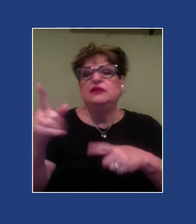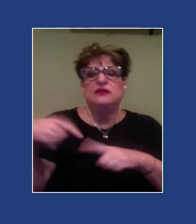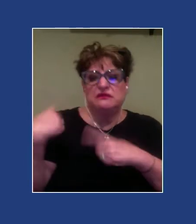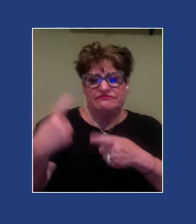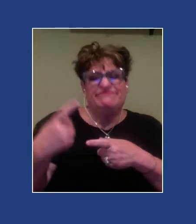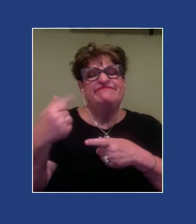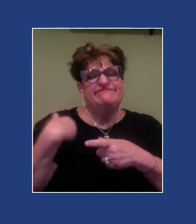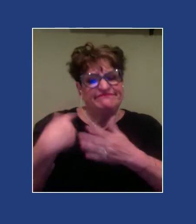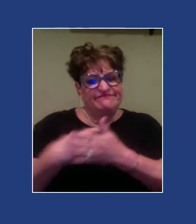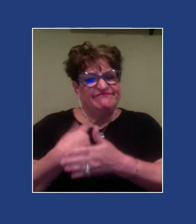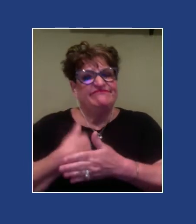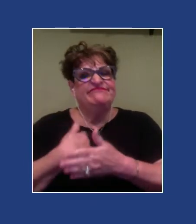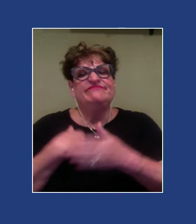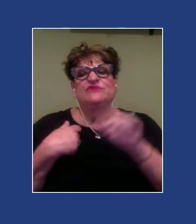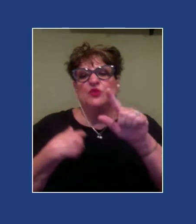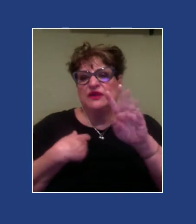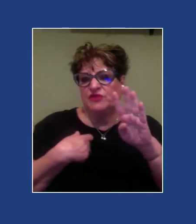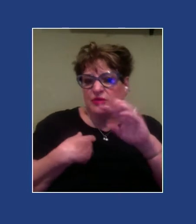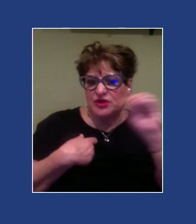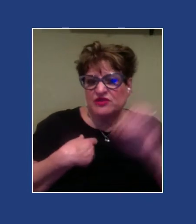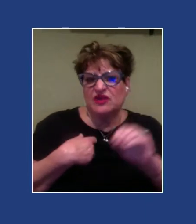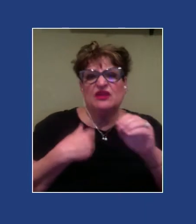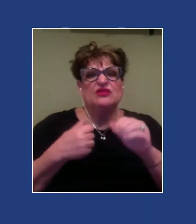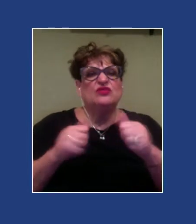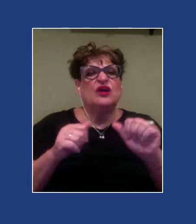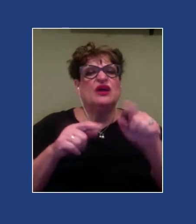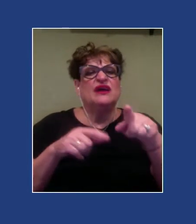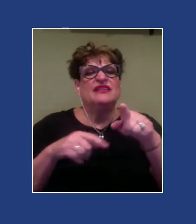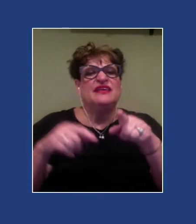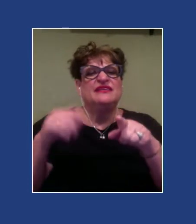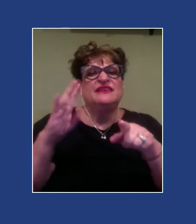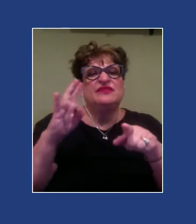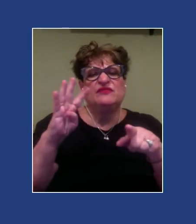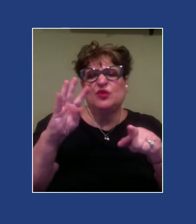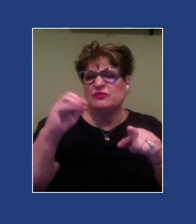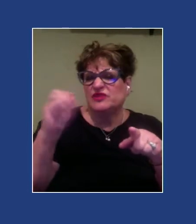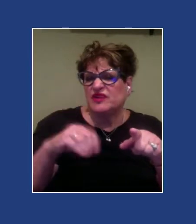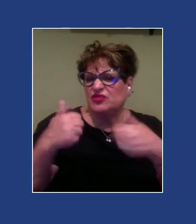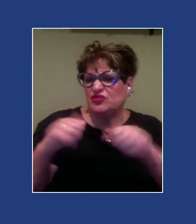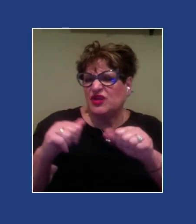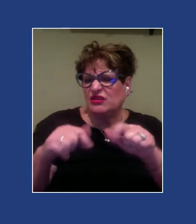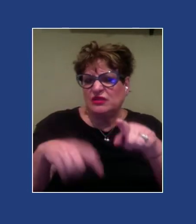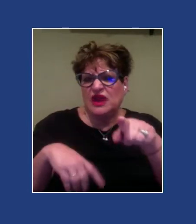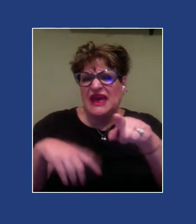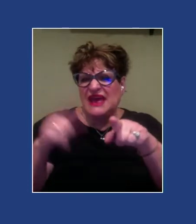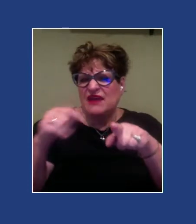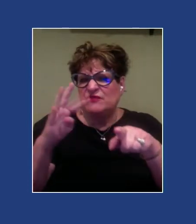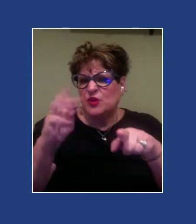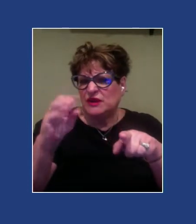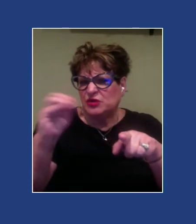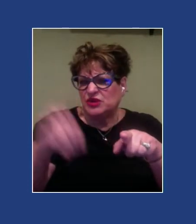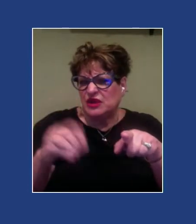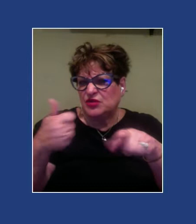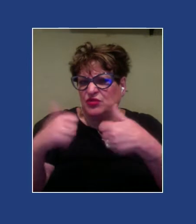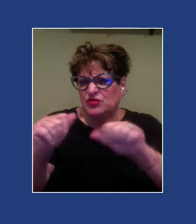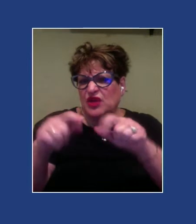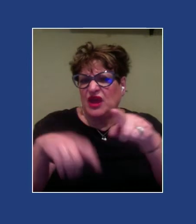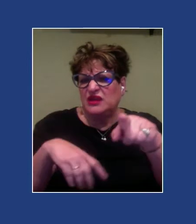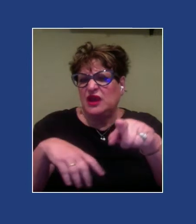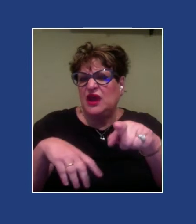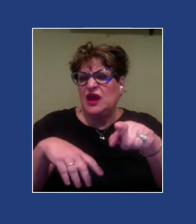ideation, 24% had a plan, 7% of the past year attempted suicide. And we can see that of the 40% who attempted suicide at some point in their